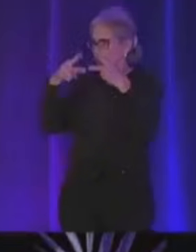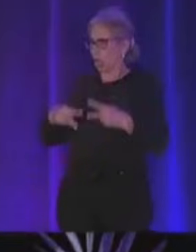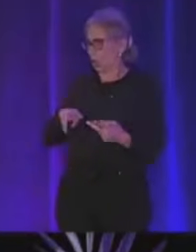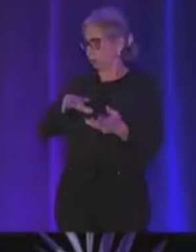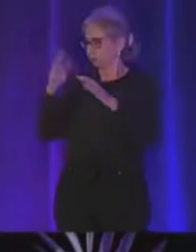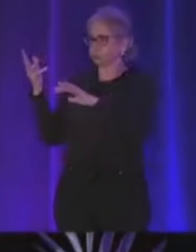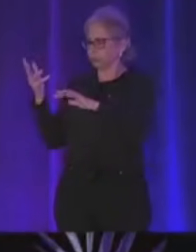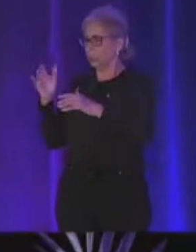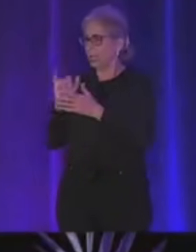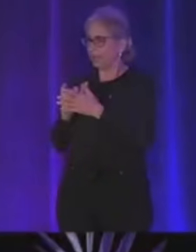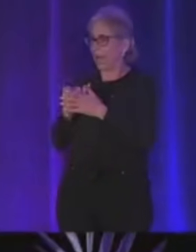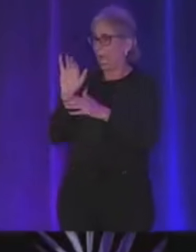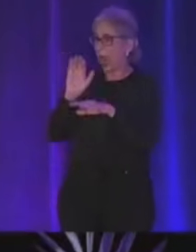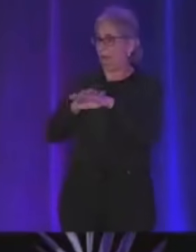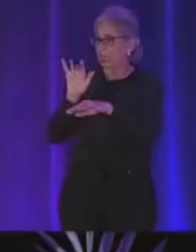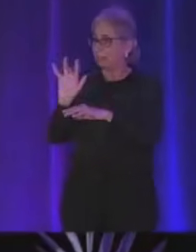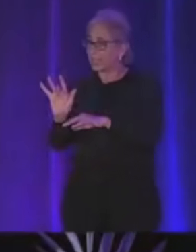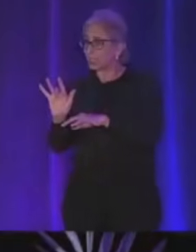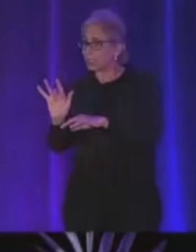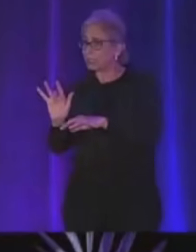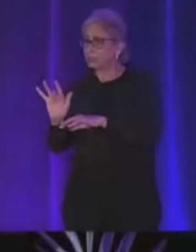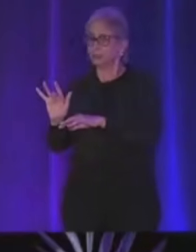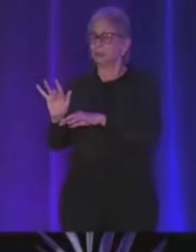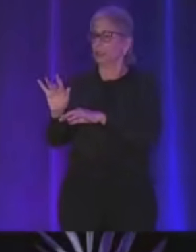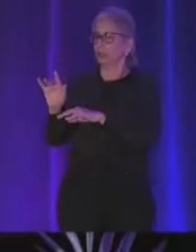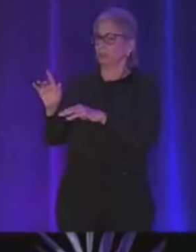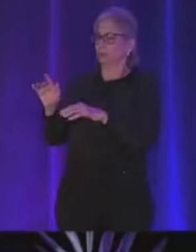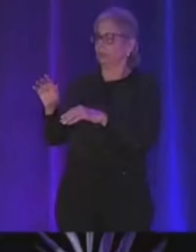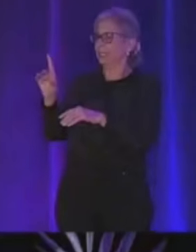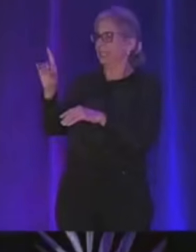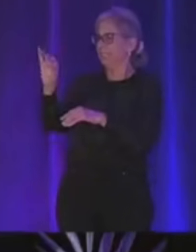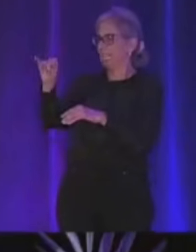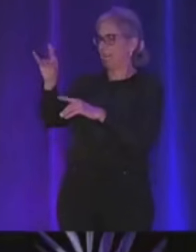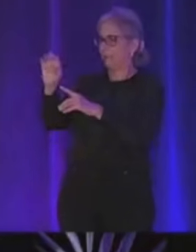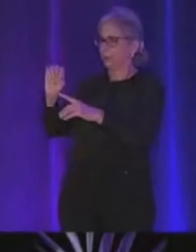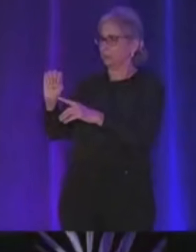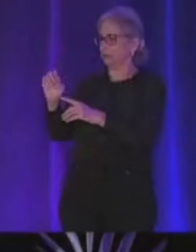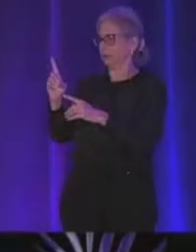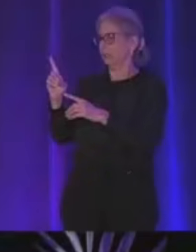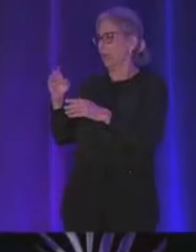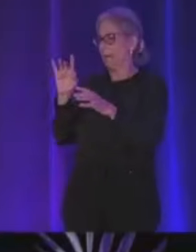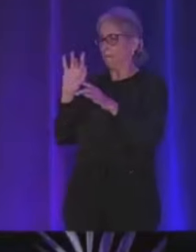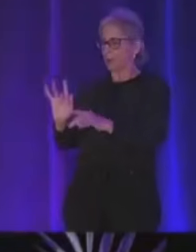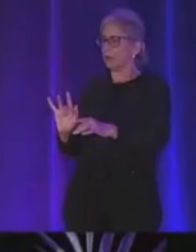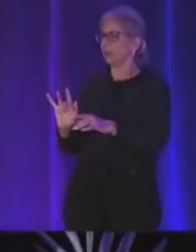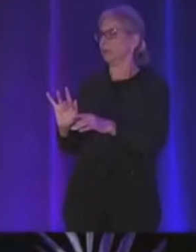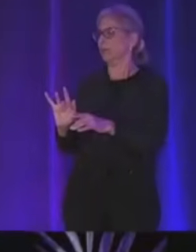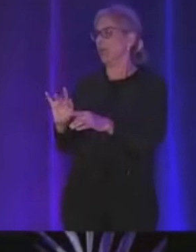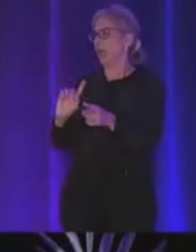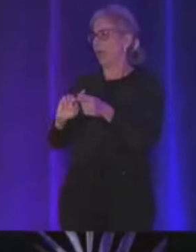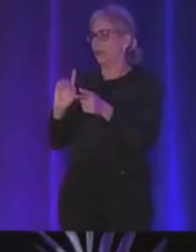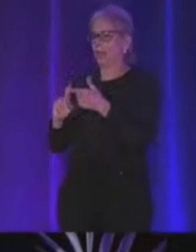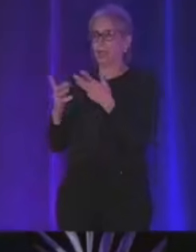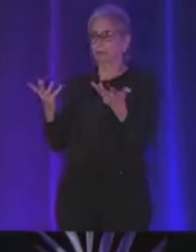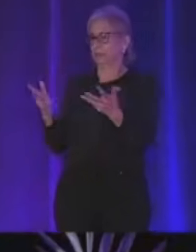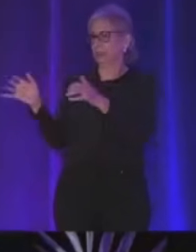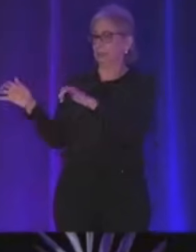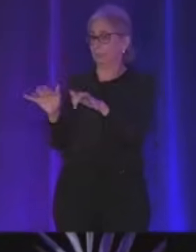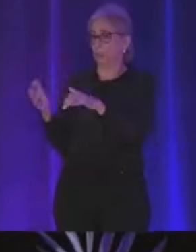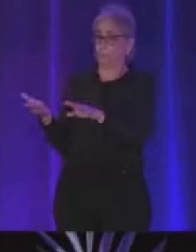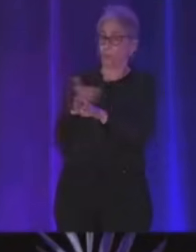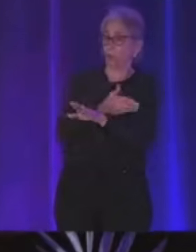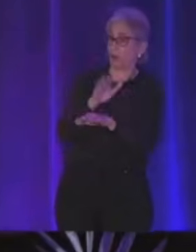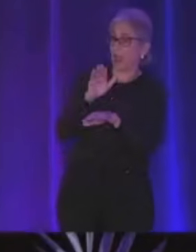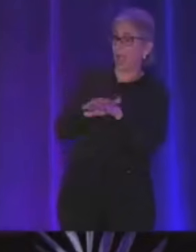Boolean state. On click, we disable the button by setting that running state, await on click, and set running false. But similar to before, on click